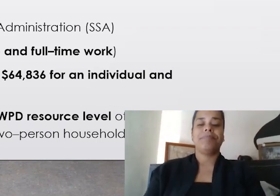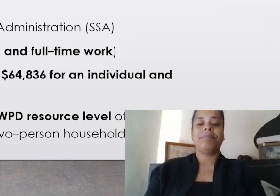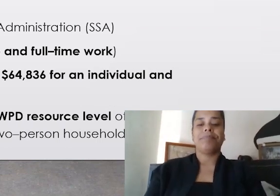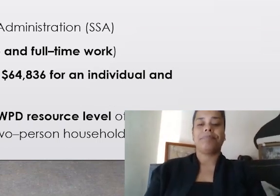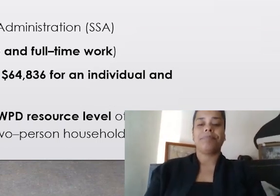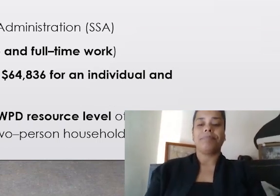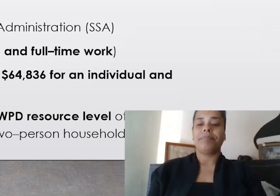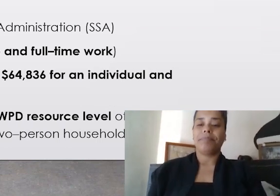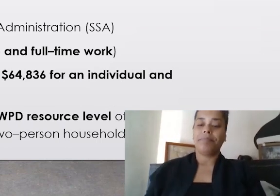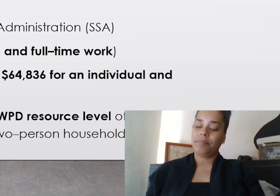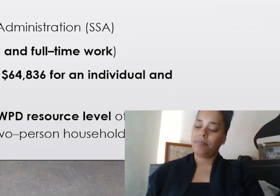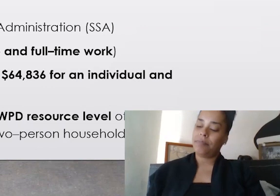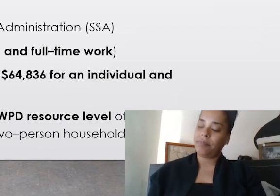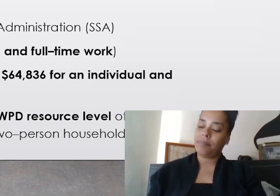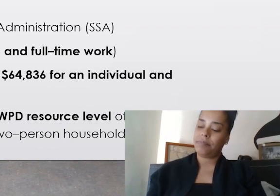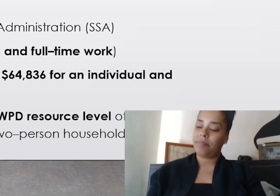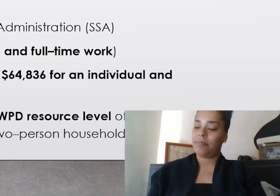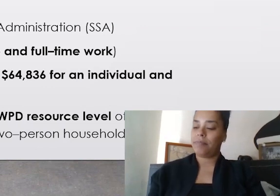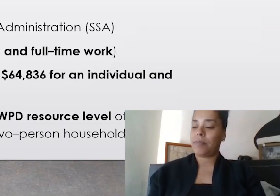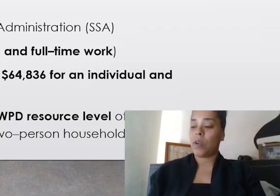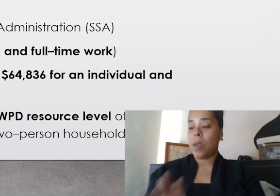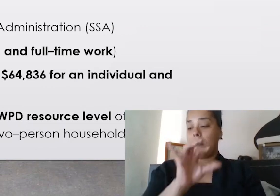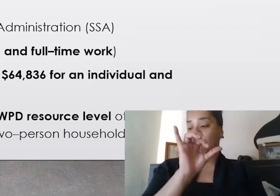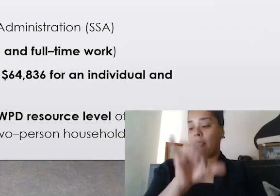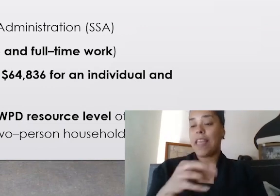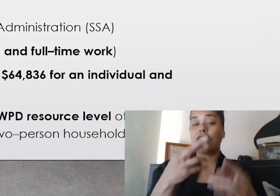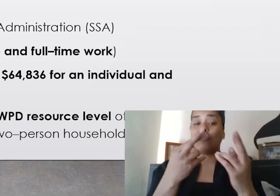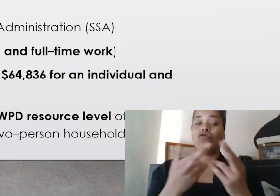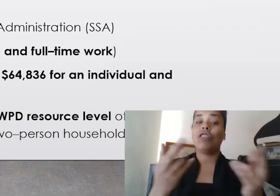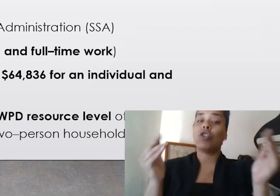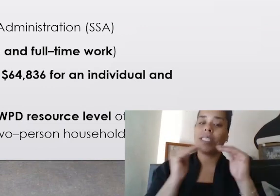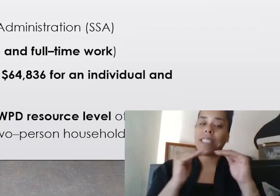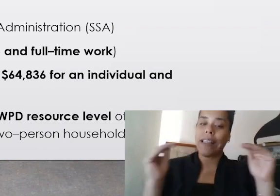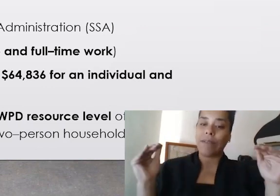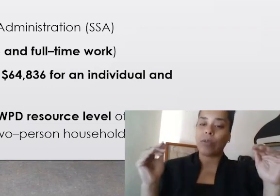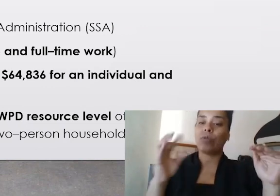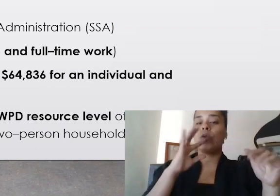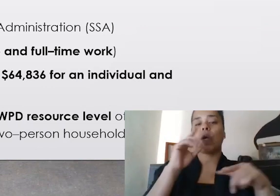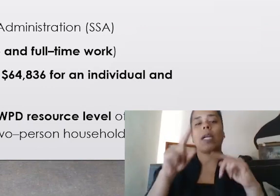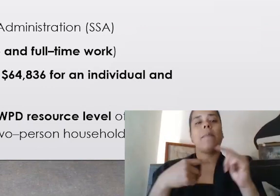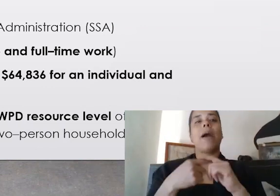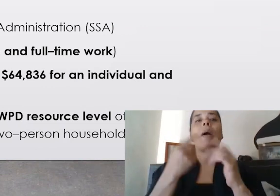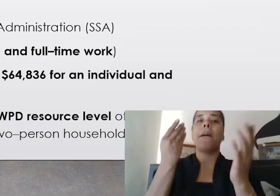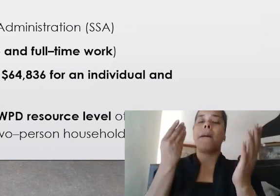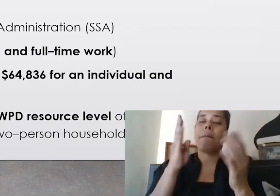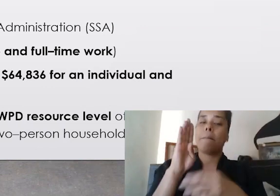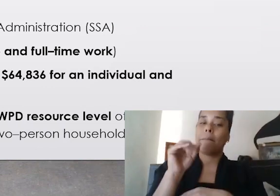But that's resource level. That's talking about assets like bank accounts